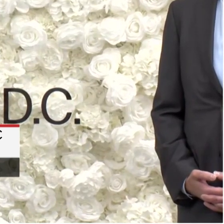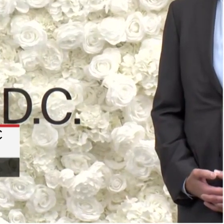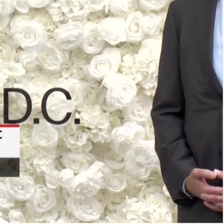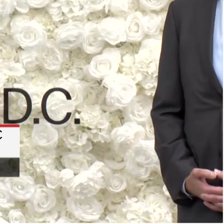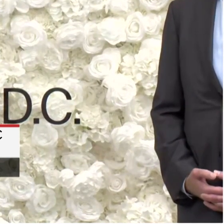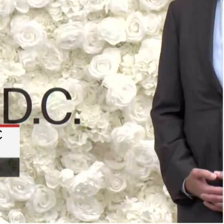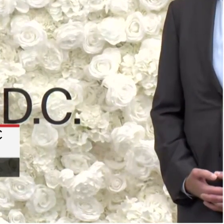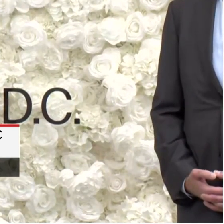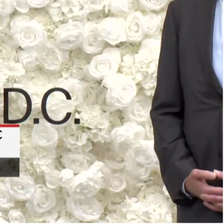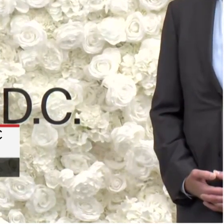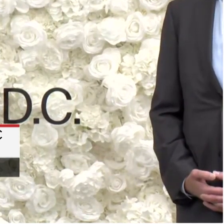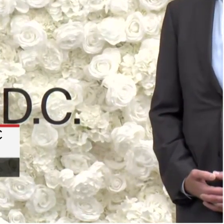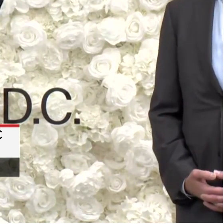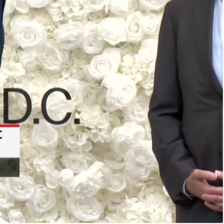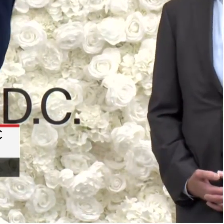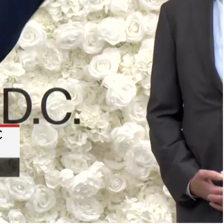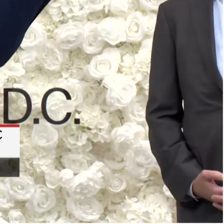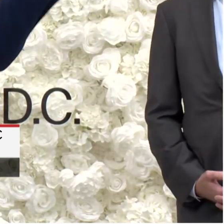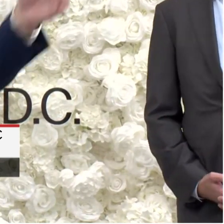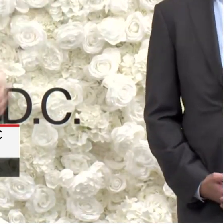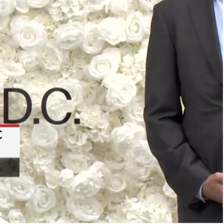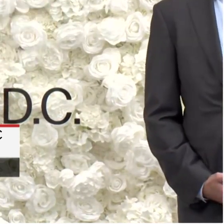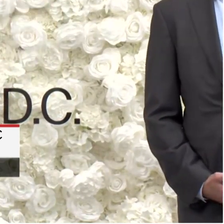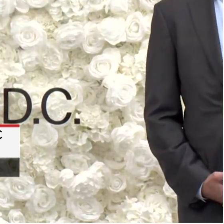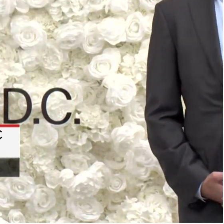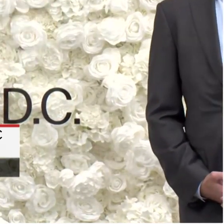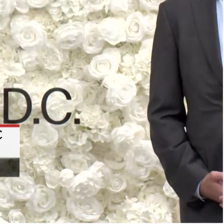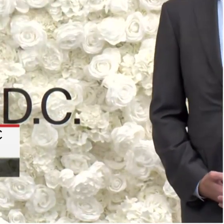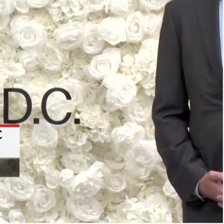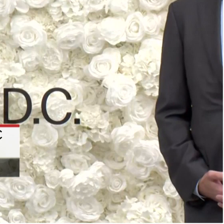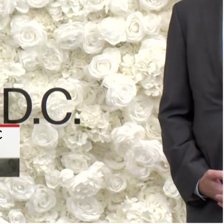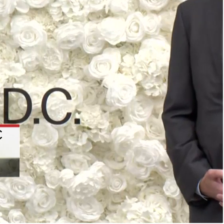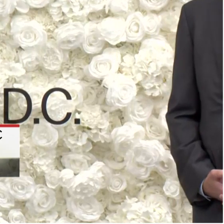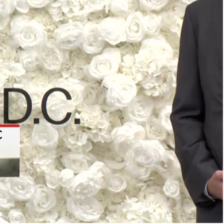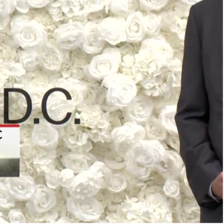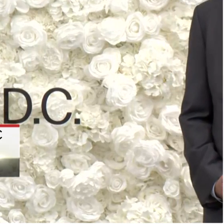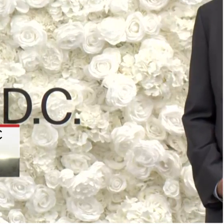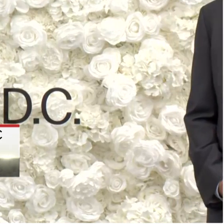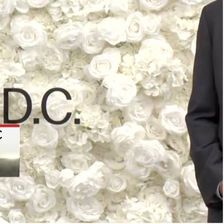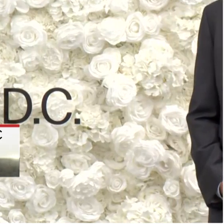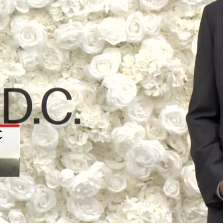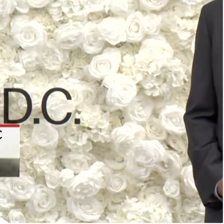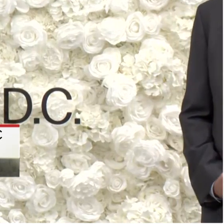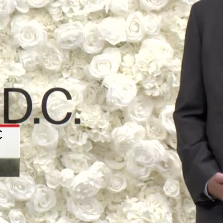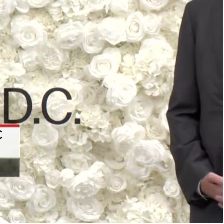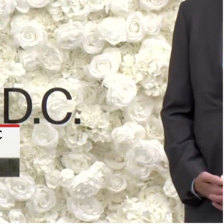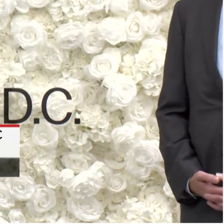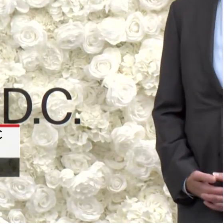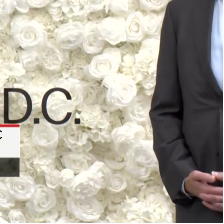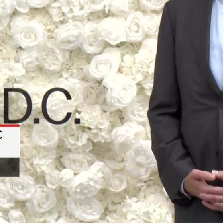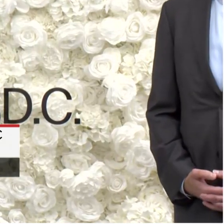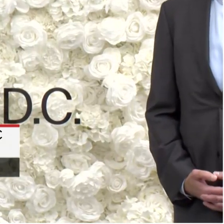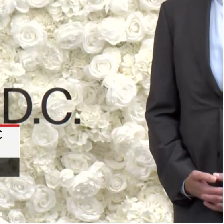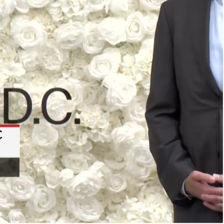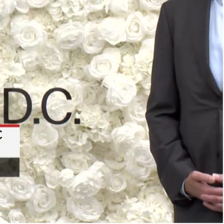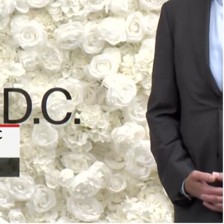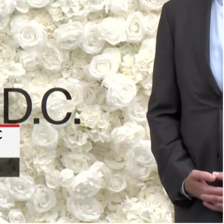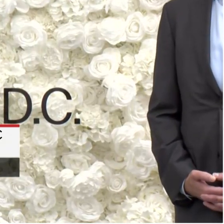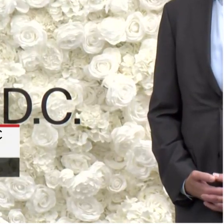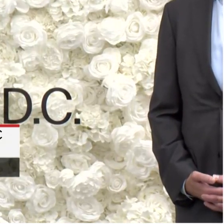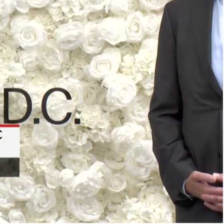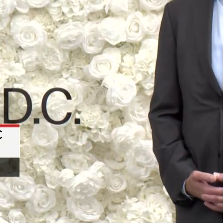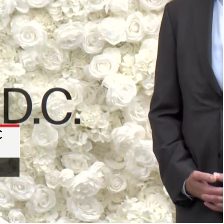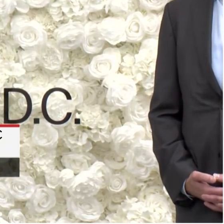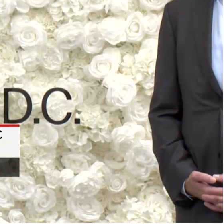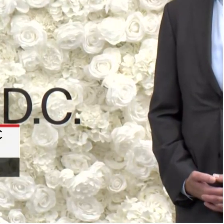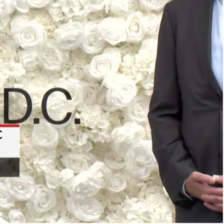of seeing the Polestar 1, our beautiful GT Tourer outside, over 600 horsepower in the Polestar 1. That was our first